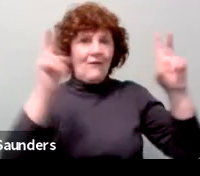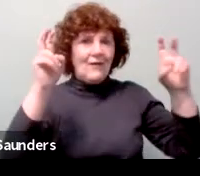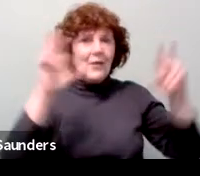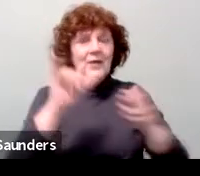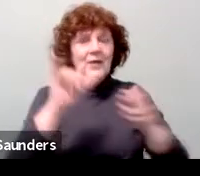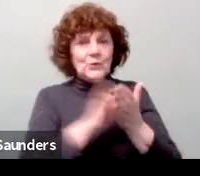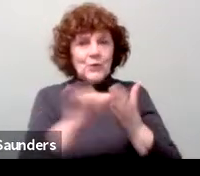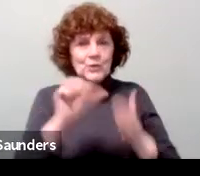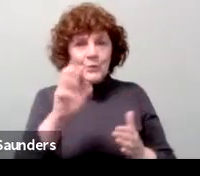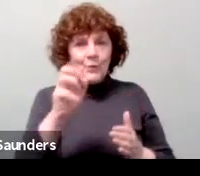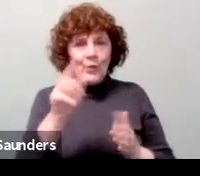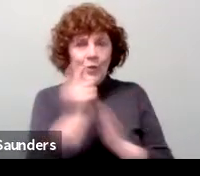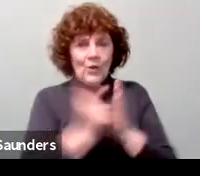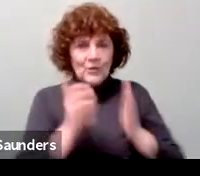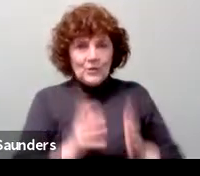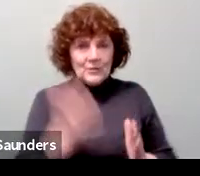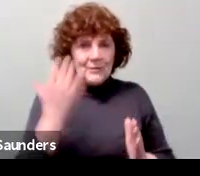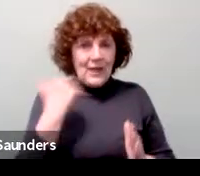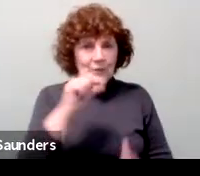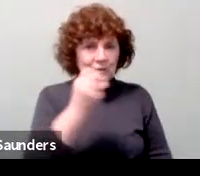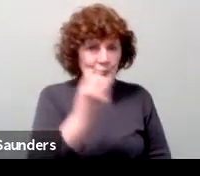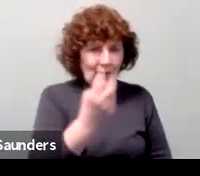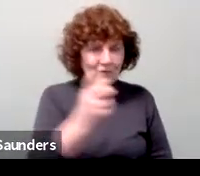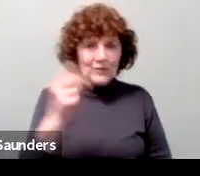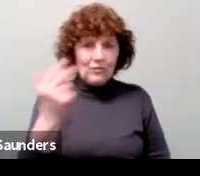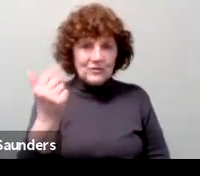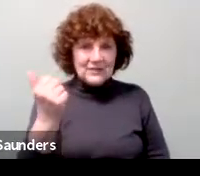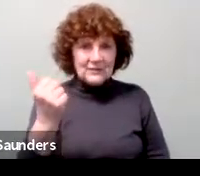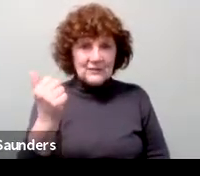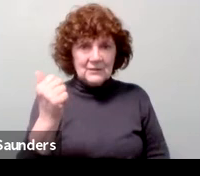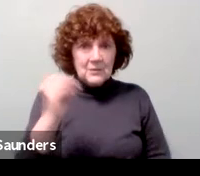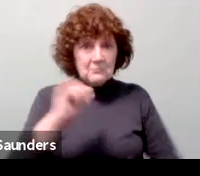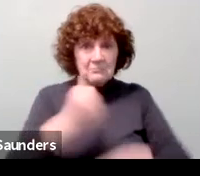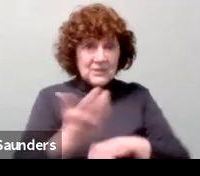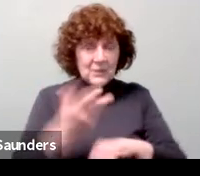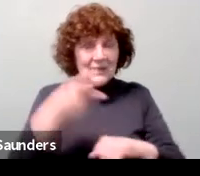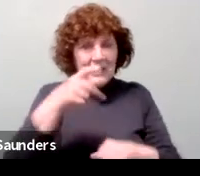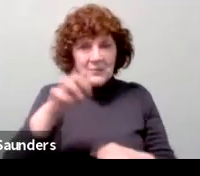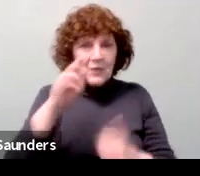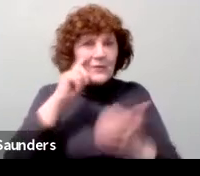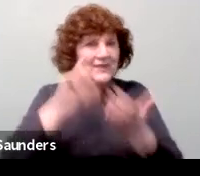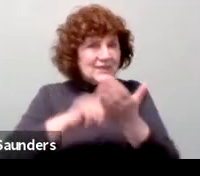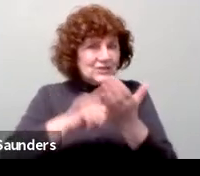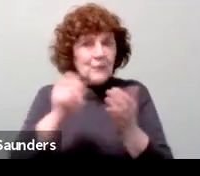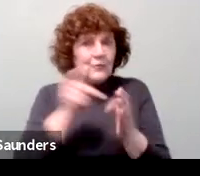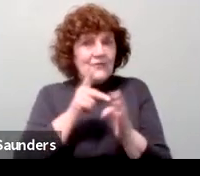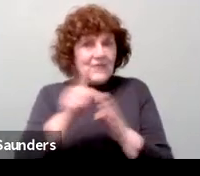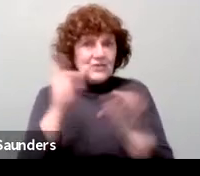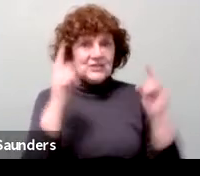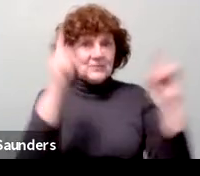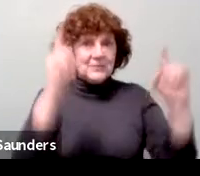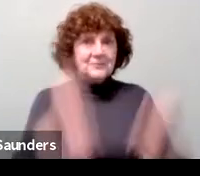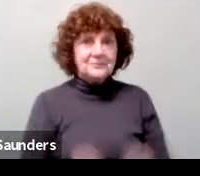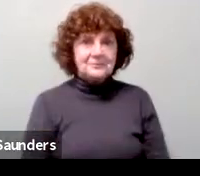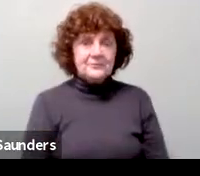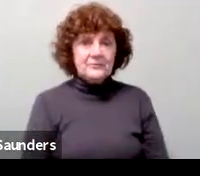lawyers in 2012 and 2013, based upon peer recognition and professional achievement. He